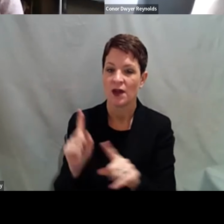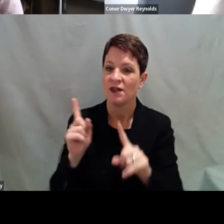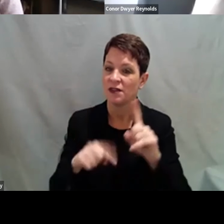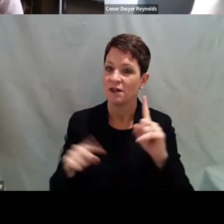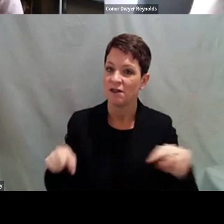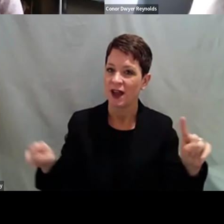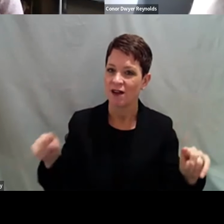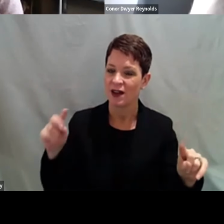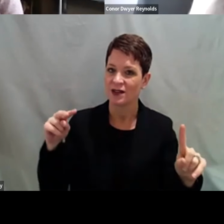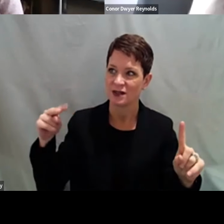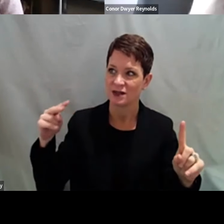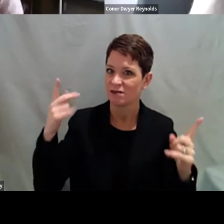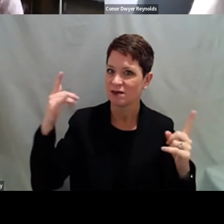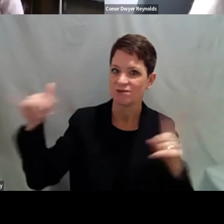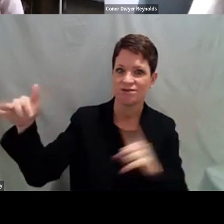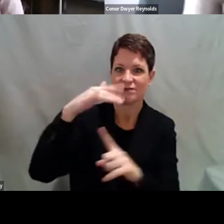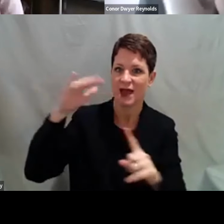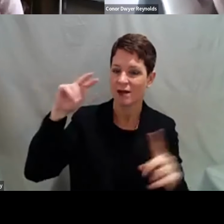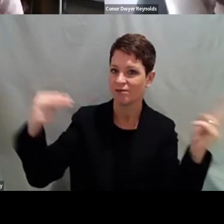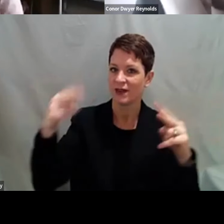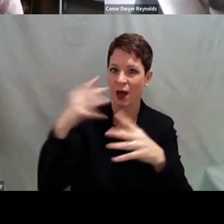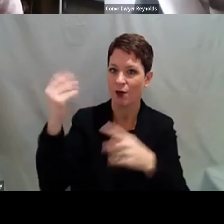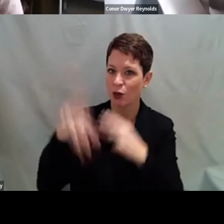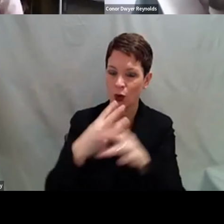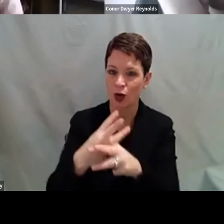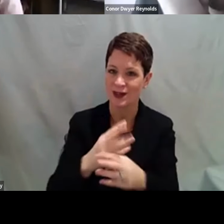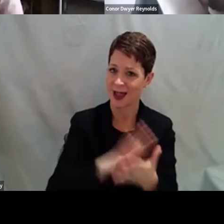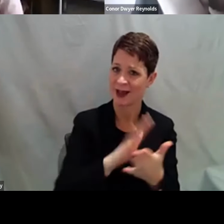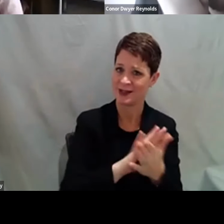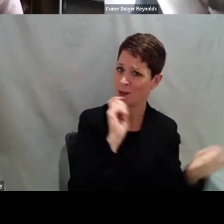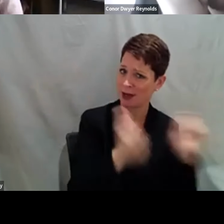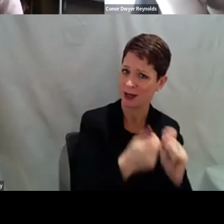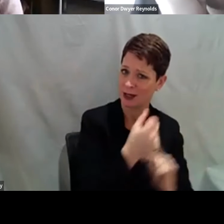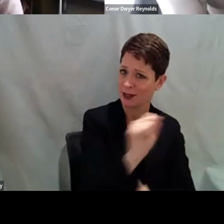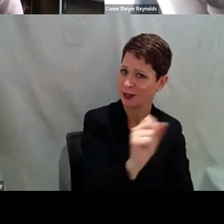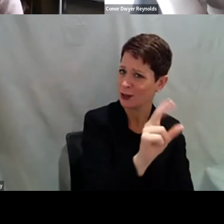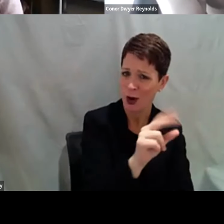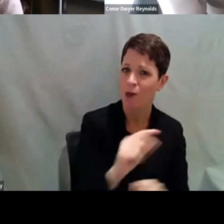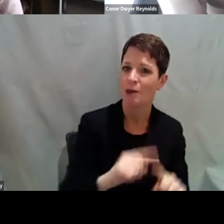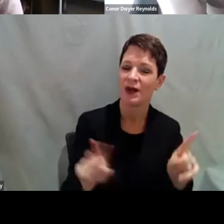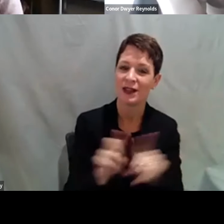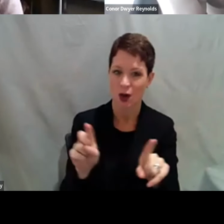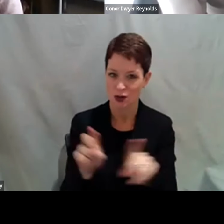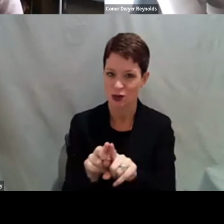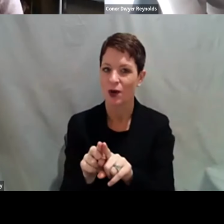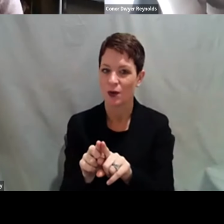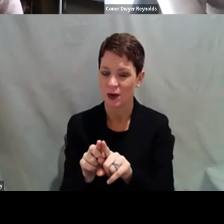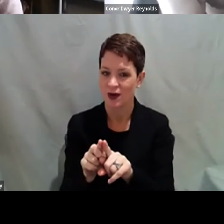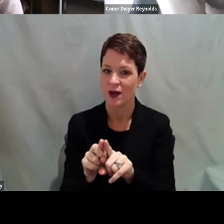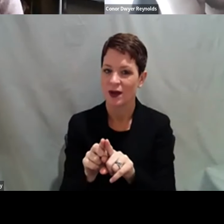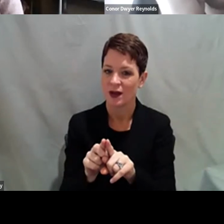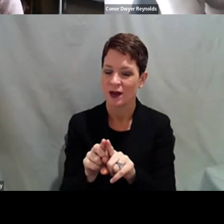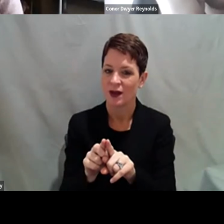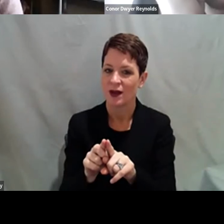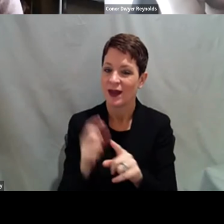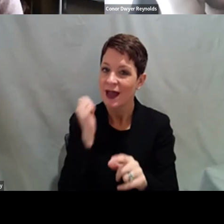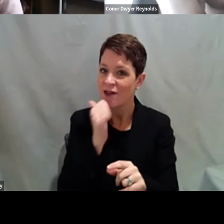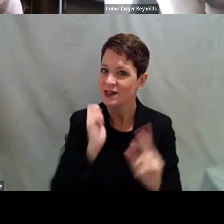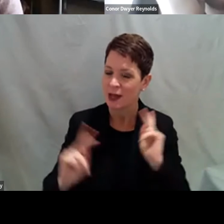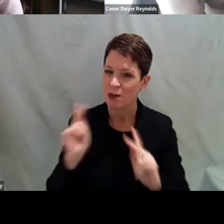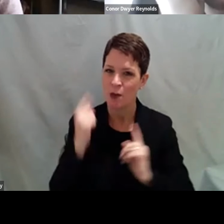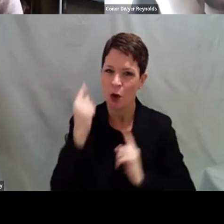this out in the world, because this is not just an academic movement. This is something that everyday people